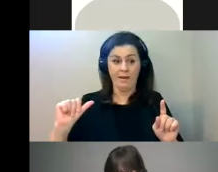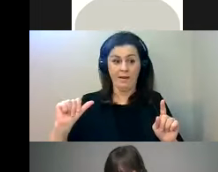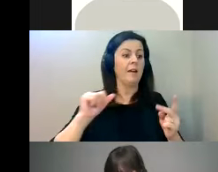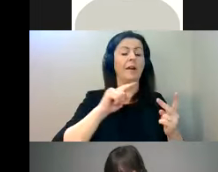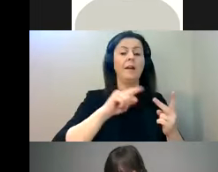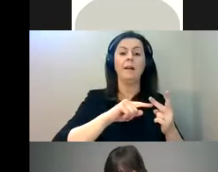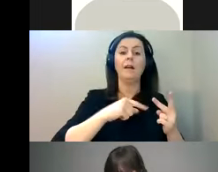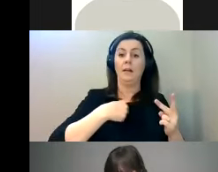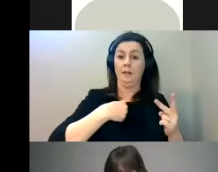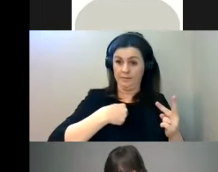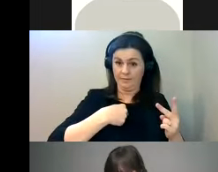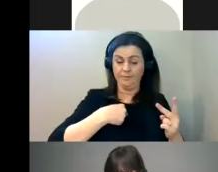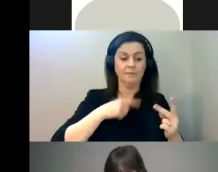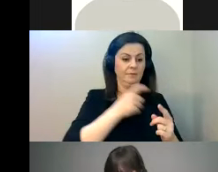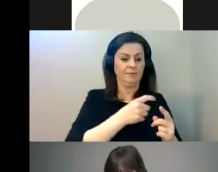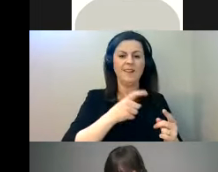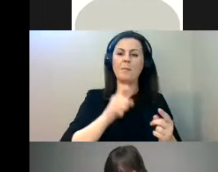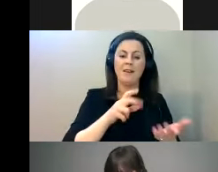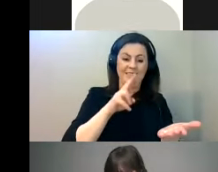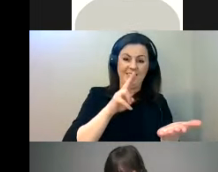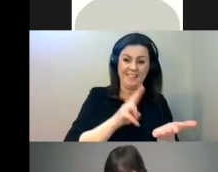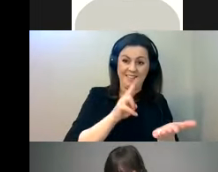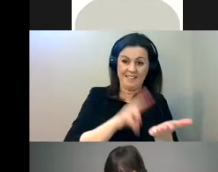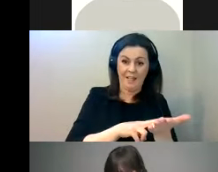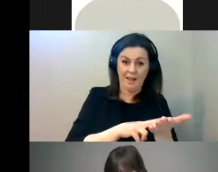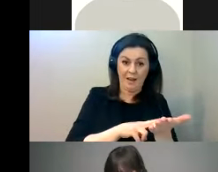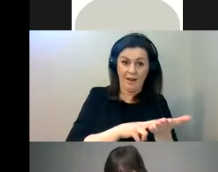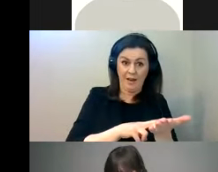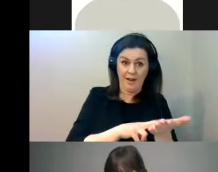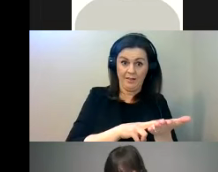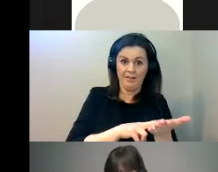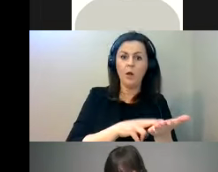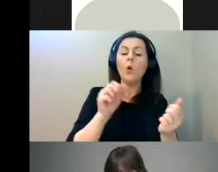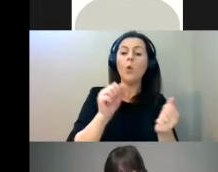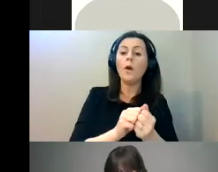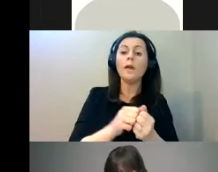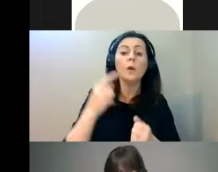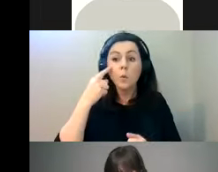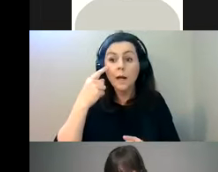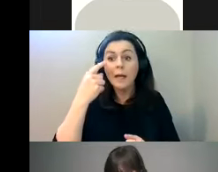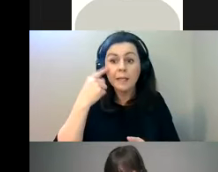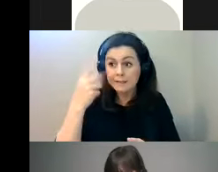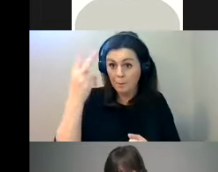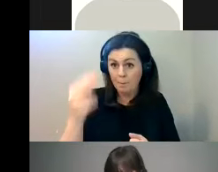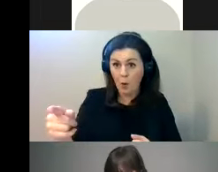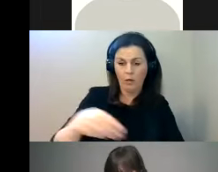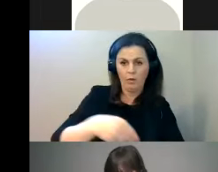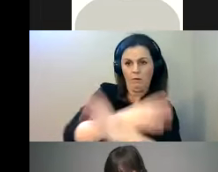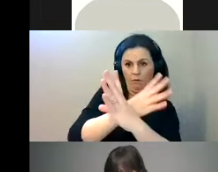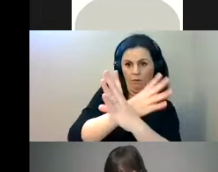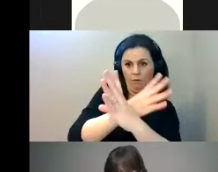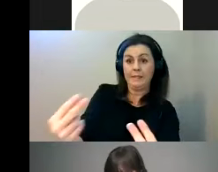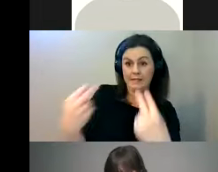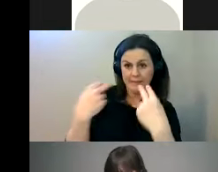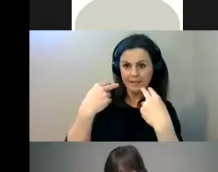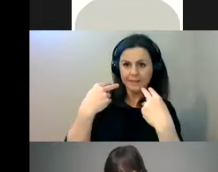presence of both witnesses by audio-visual communication technology, and importantly, that one of the